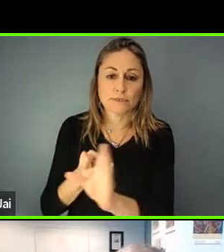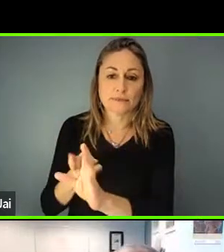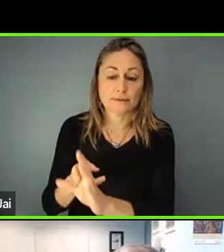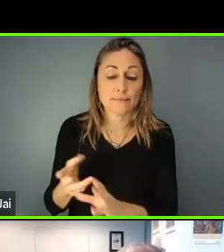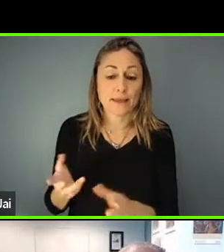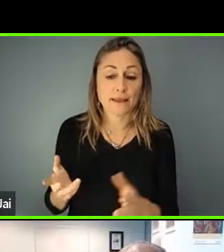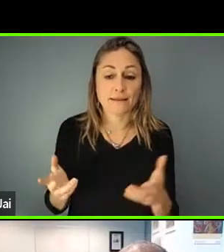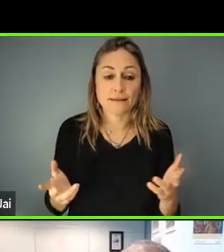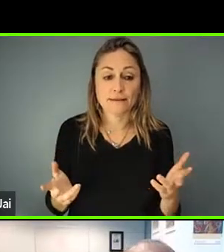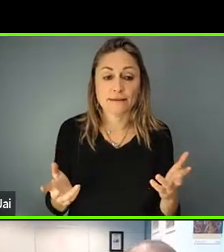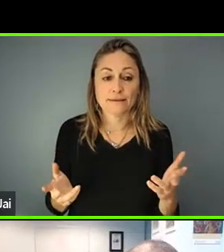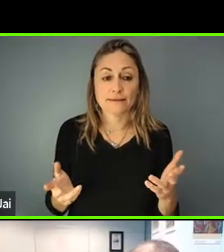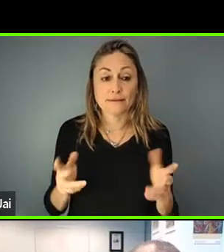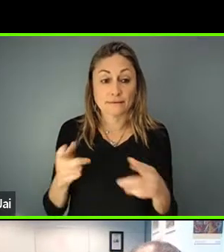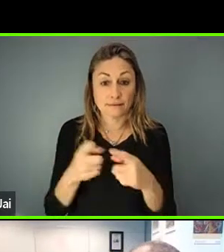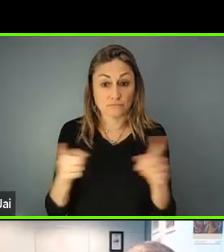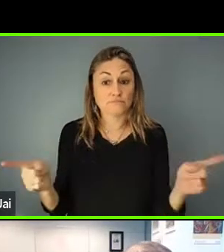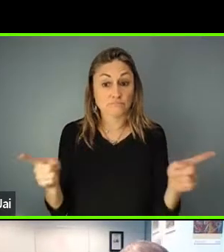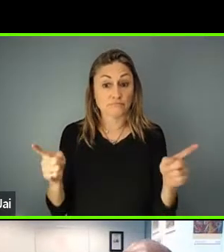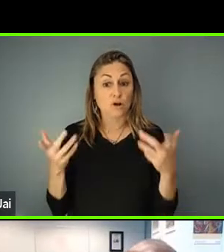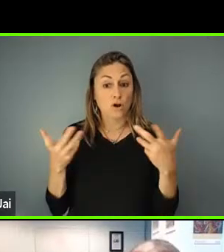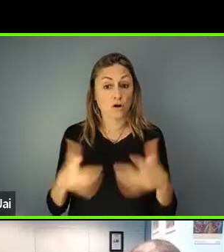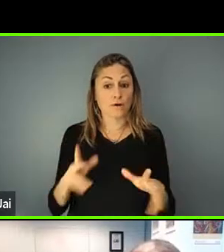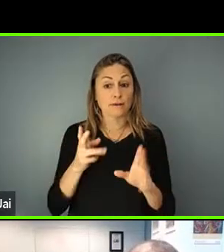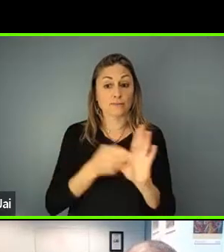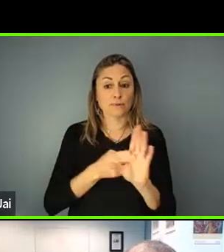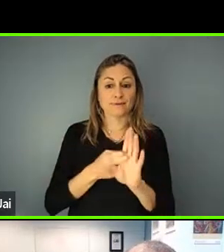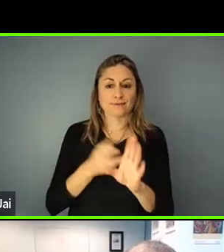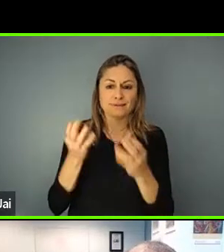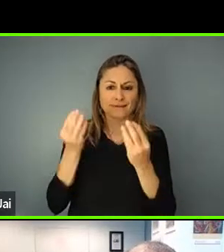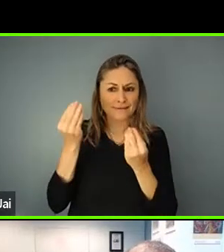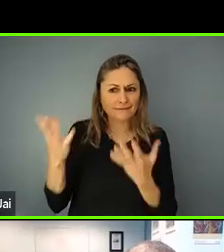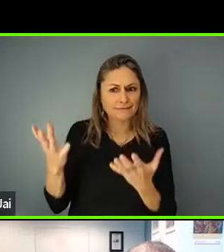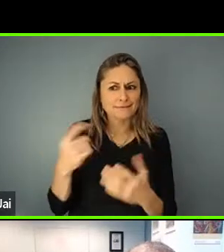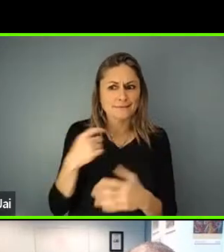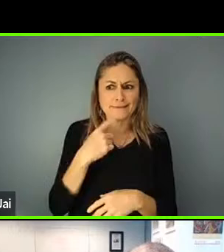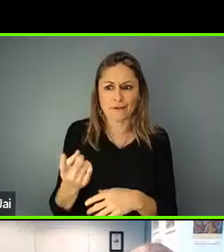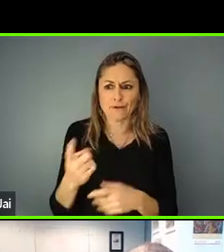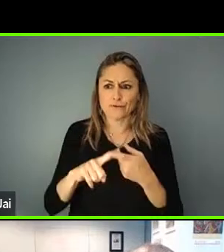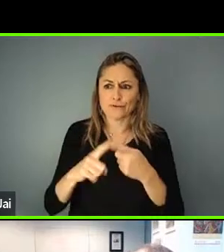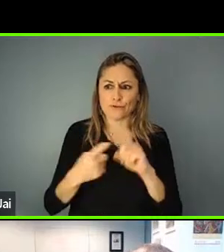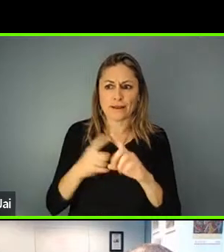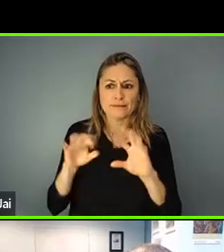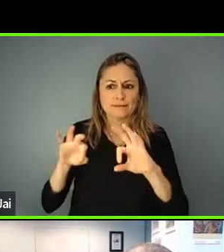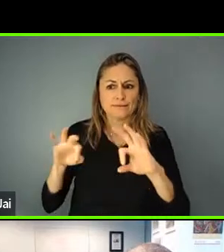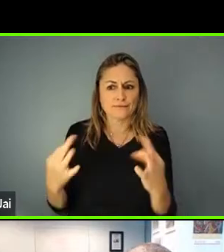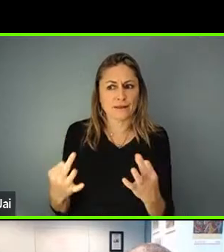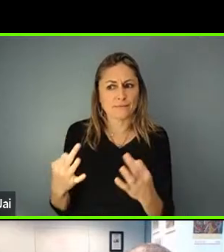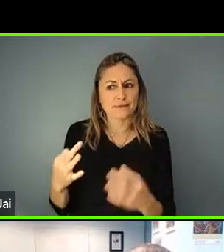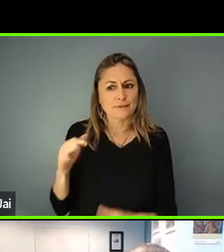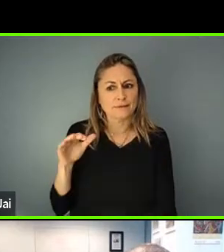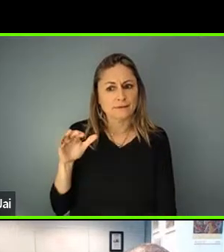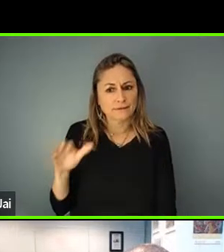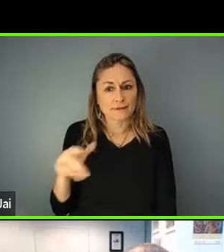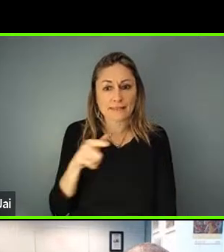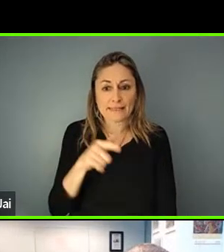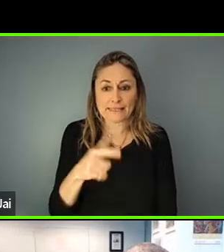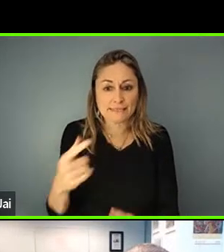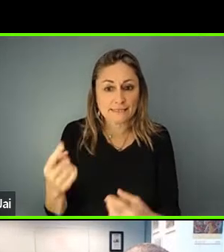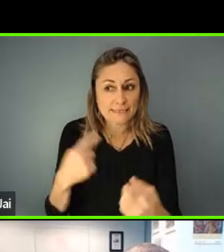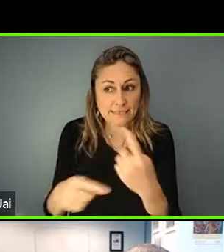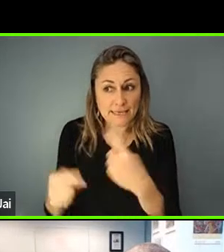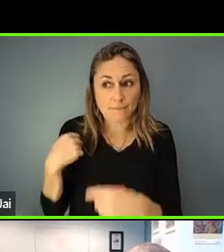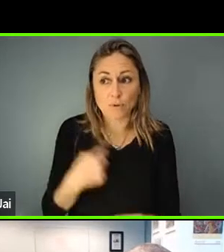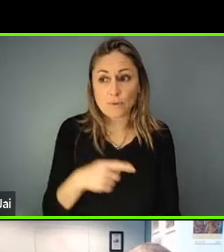who participated, let your family, let your friends know that this is coming, and we